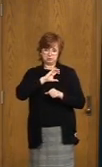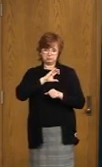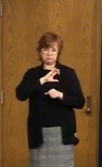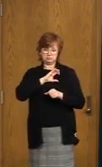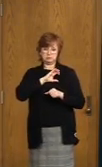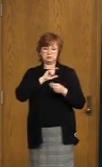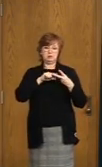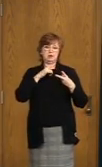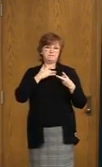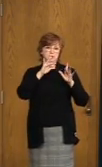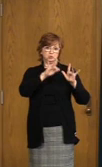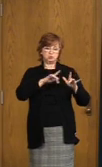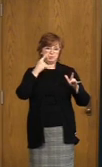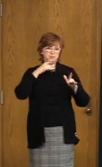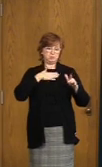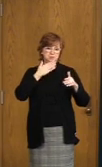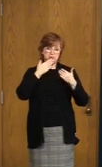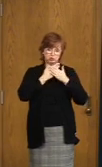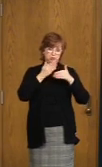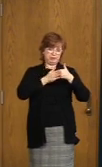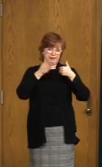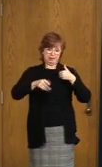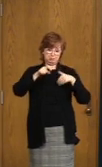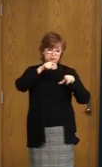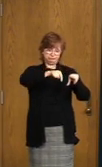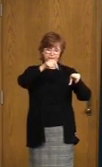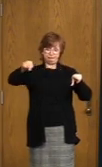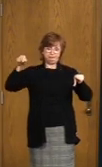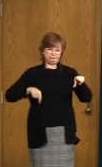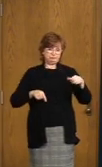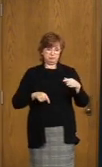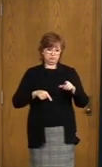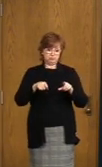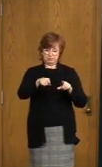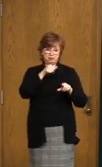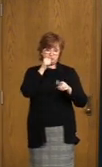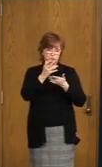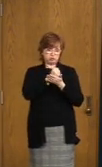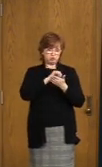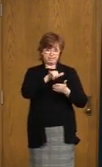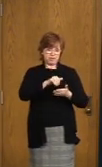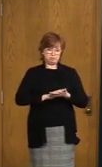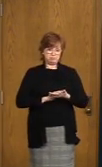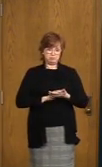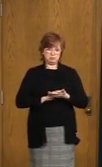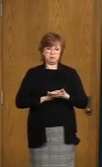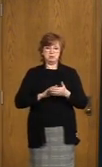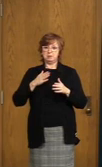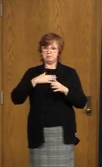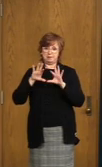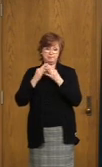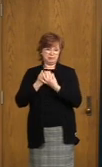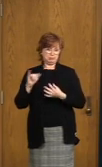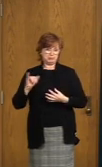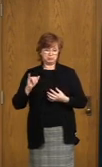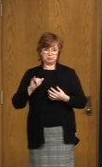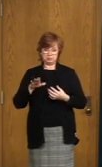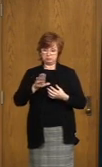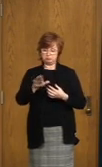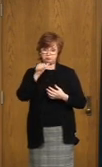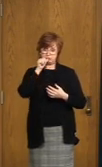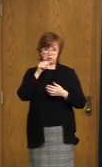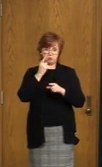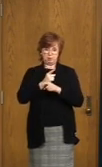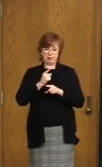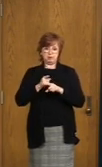my good neighbors who didn't deserve to be harassed like this, and also for my family who doesn't deserve to see and hear